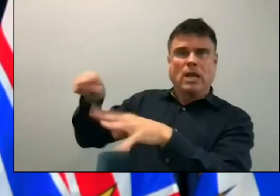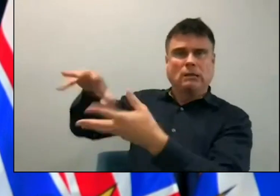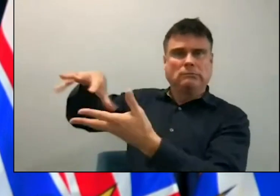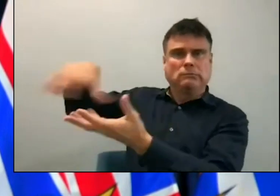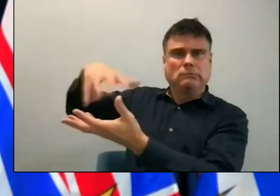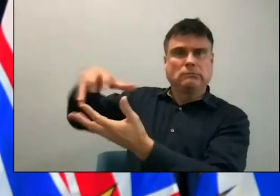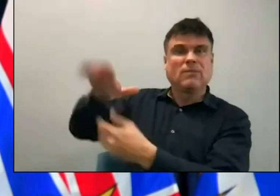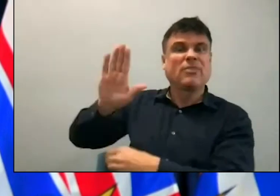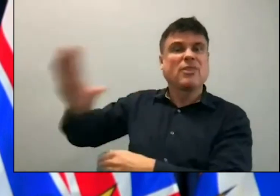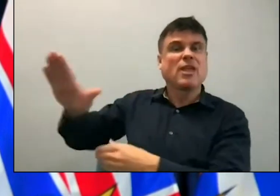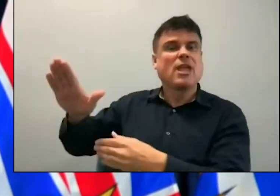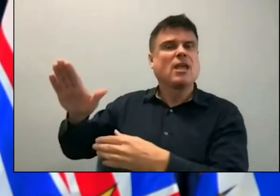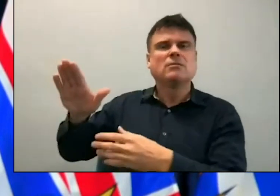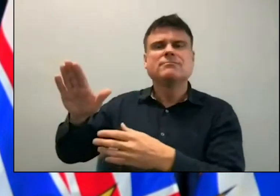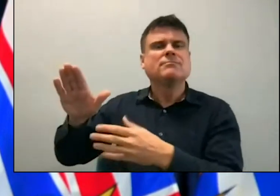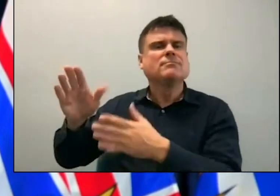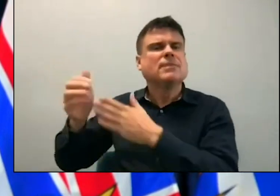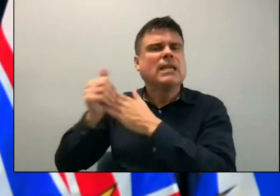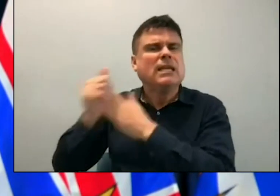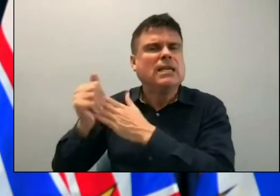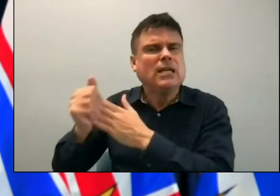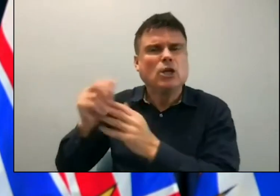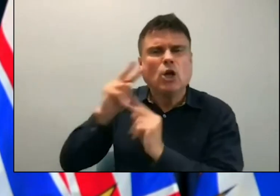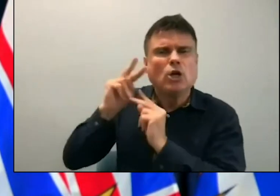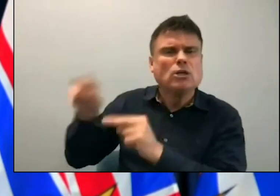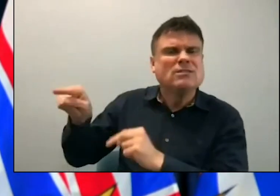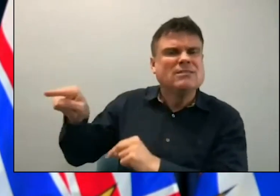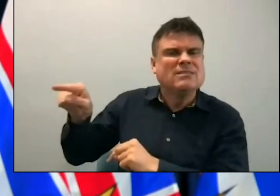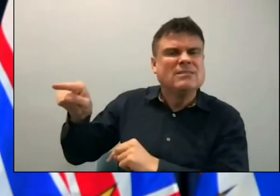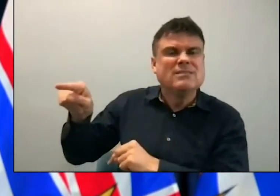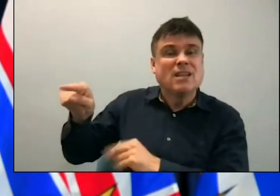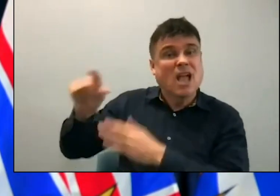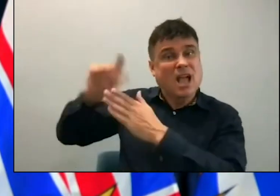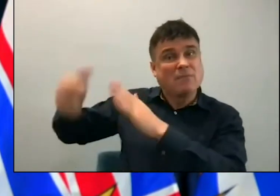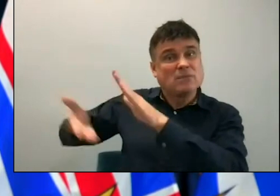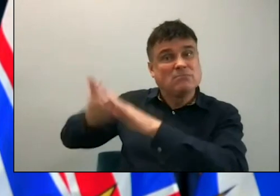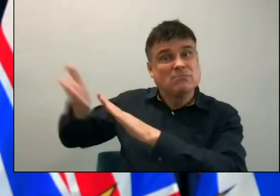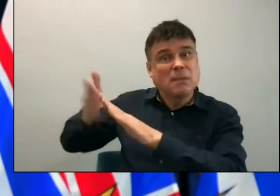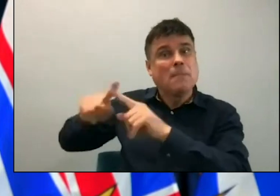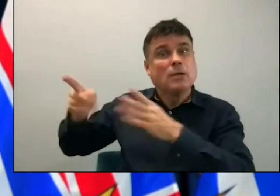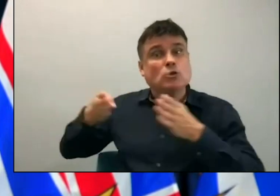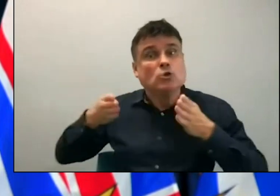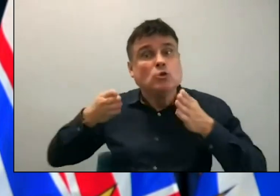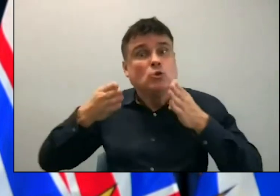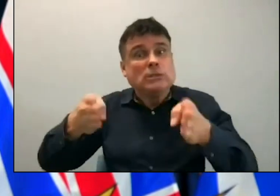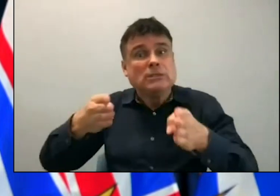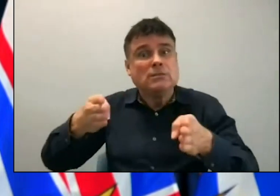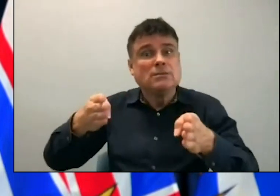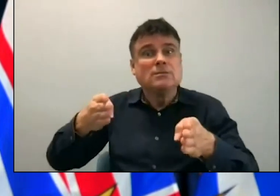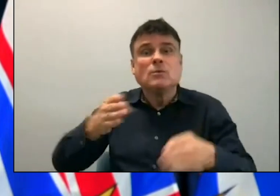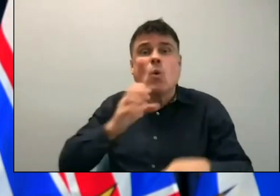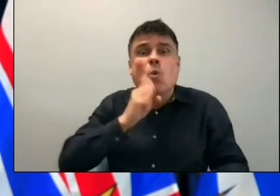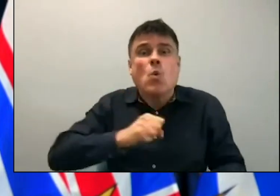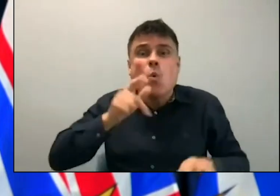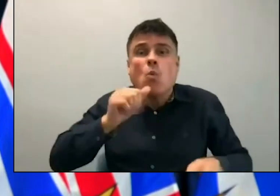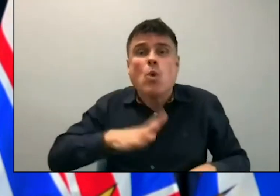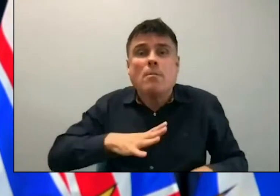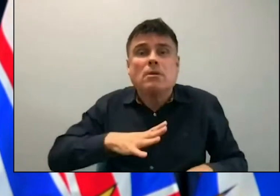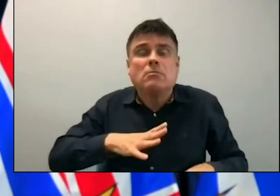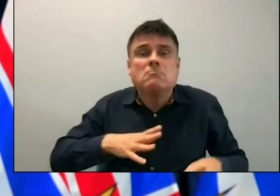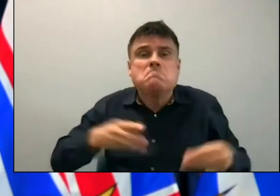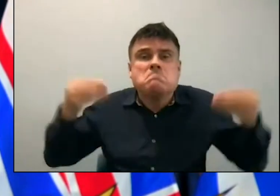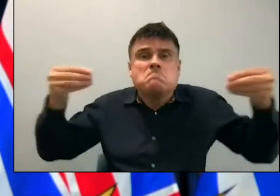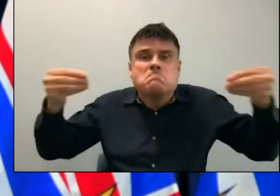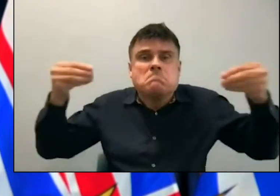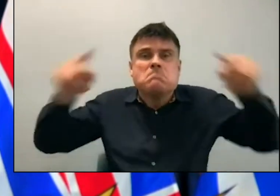courageous leadership that we're seeing, not just in government, but on the streets, from elderly